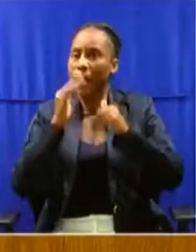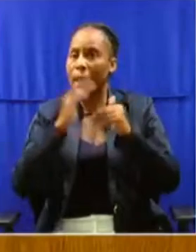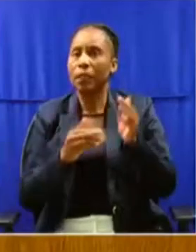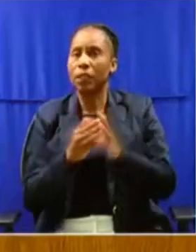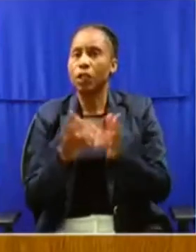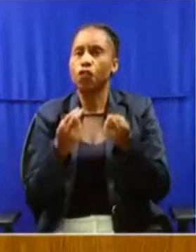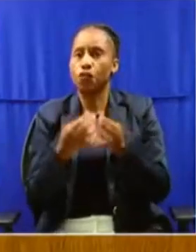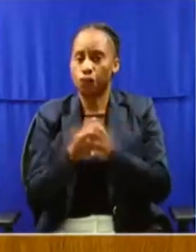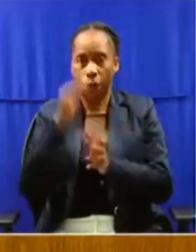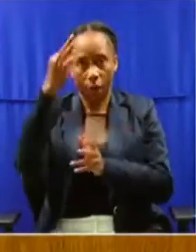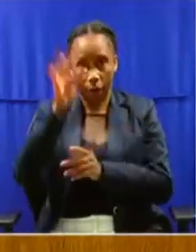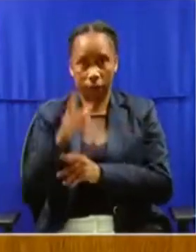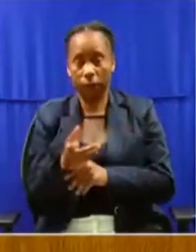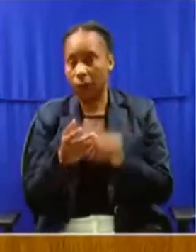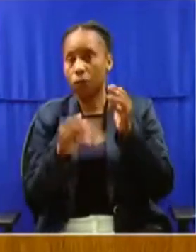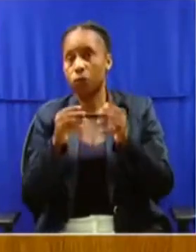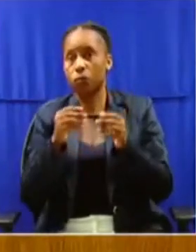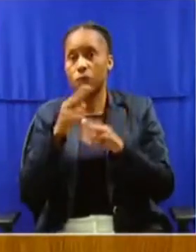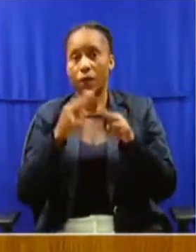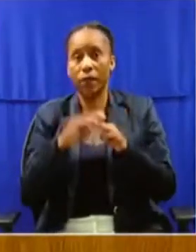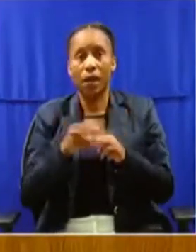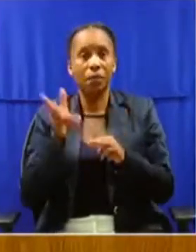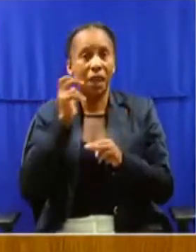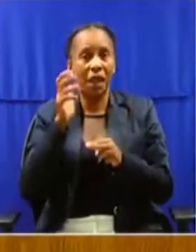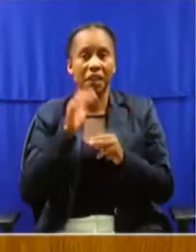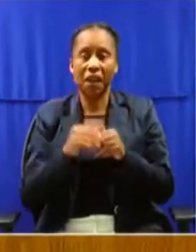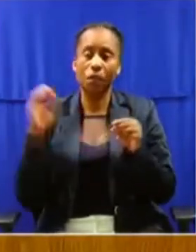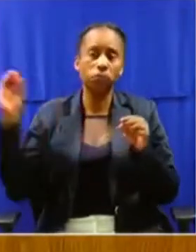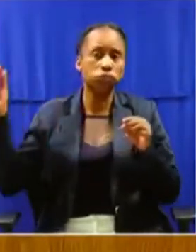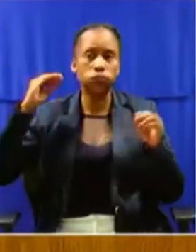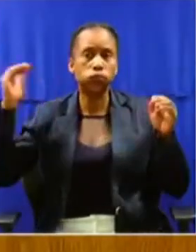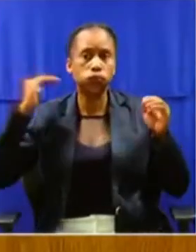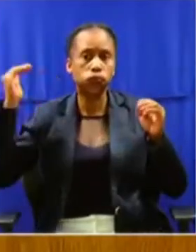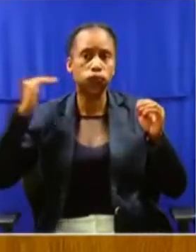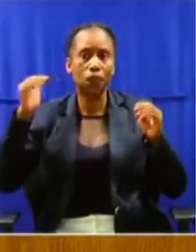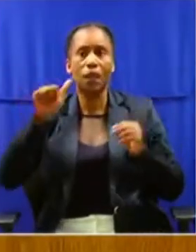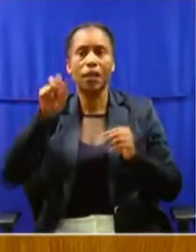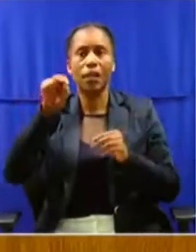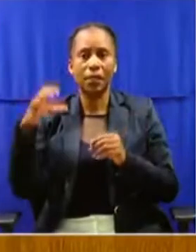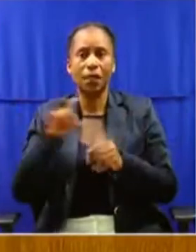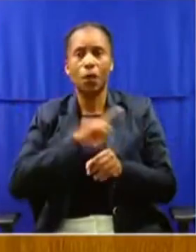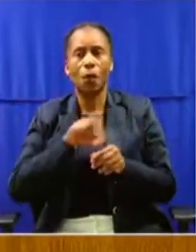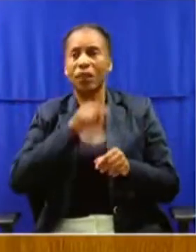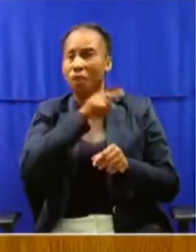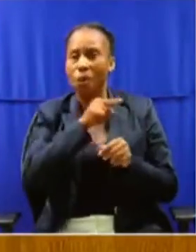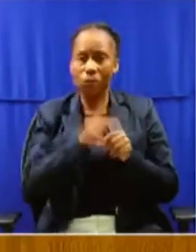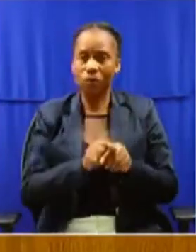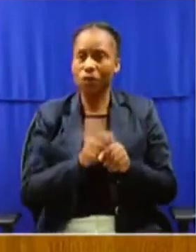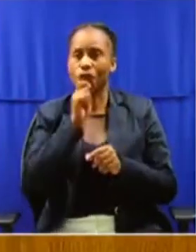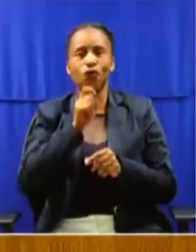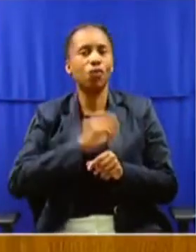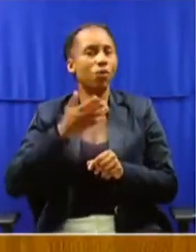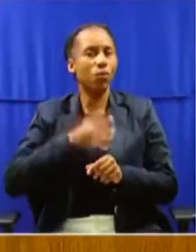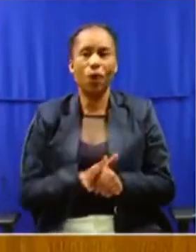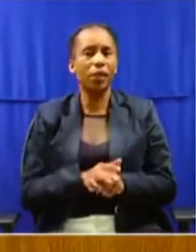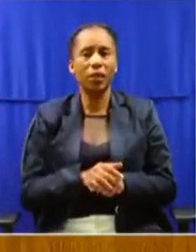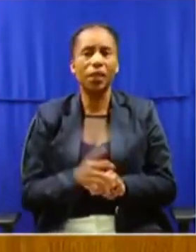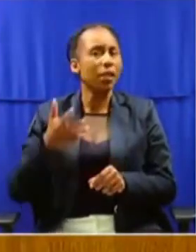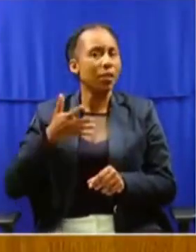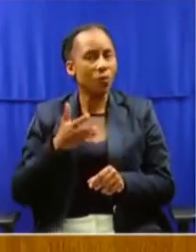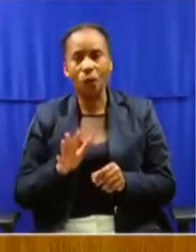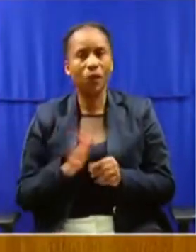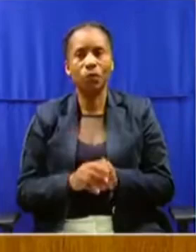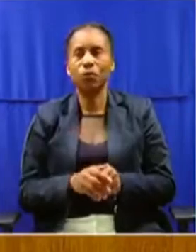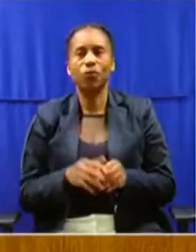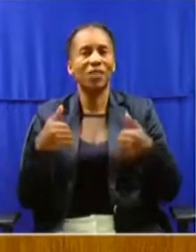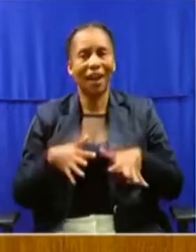government. I'm hearing heckles from the ANC side because they cannot stand the truth. They had no intention of building toilets for school children. They